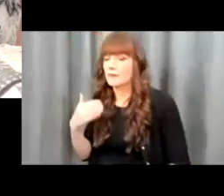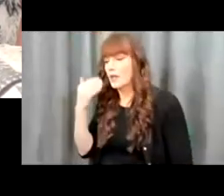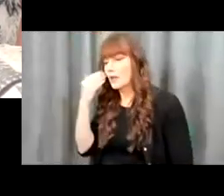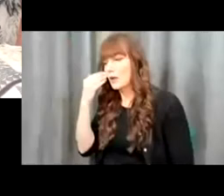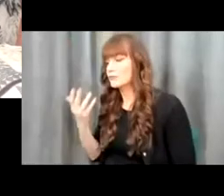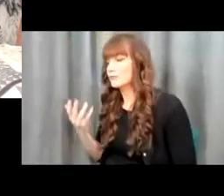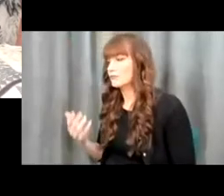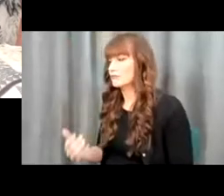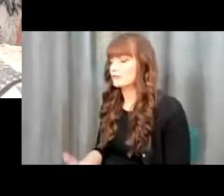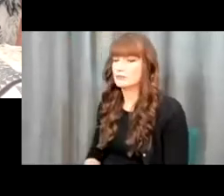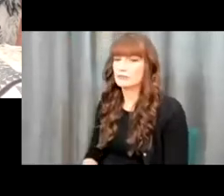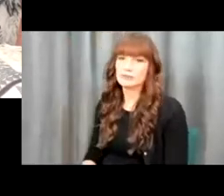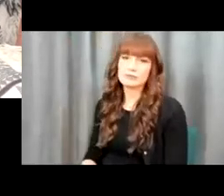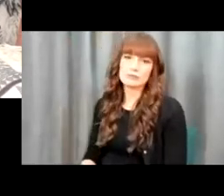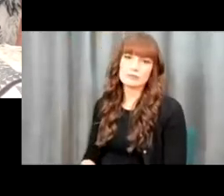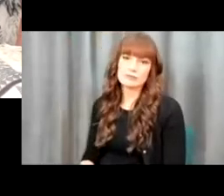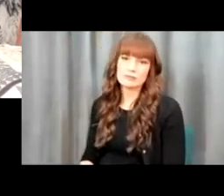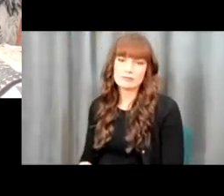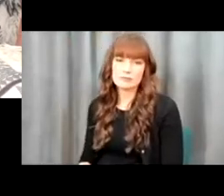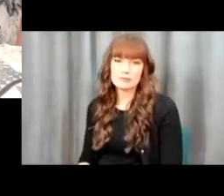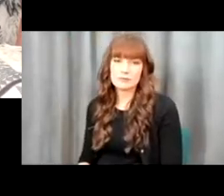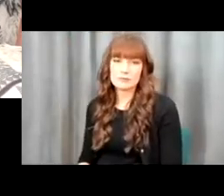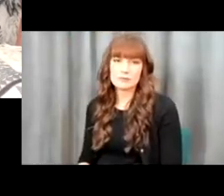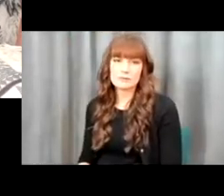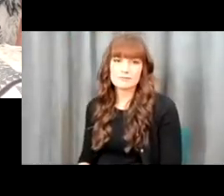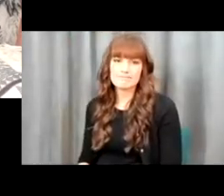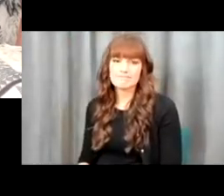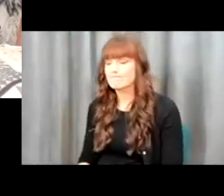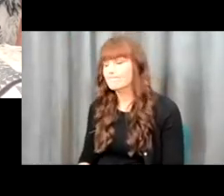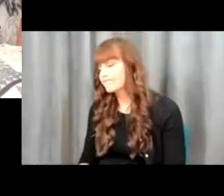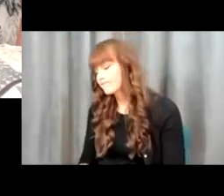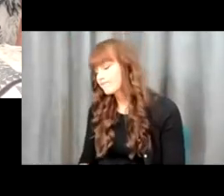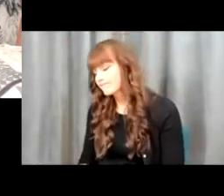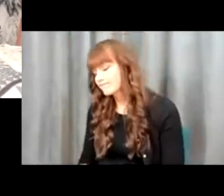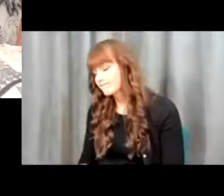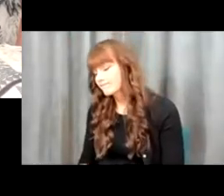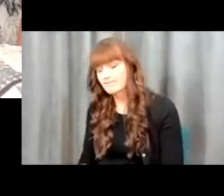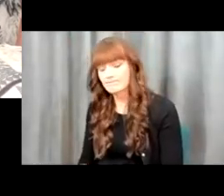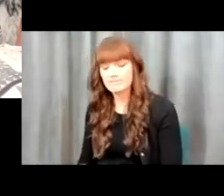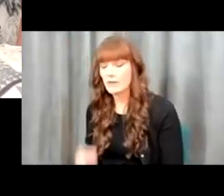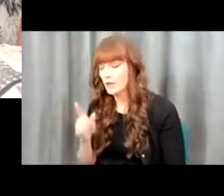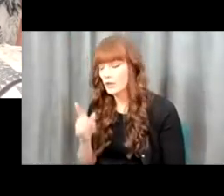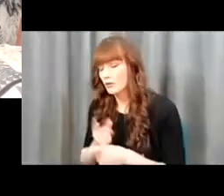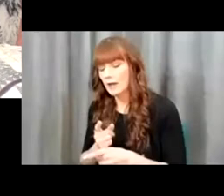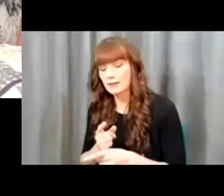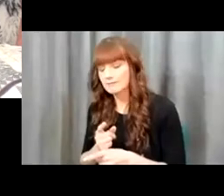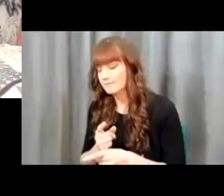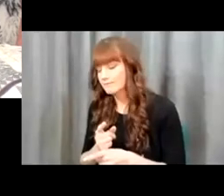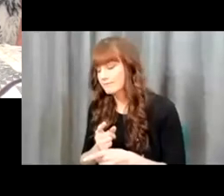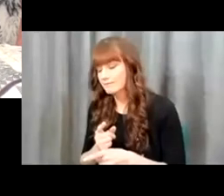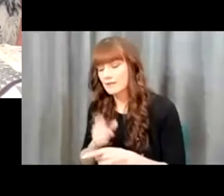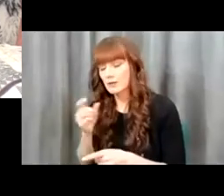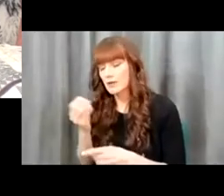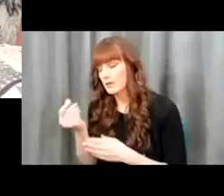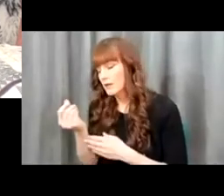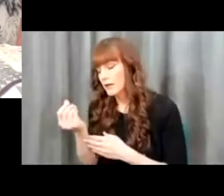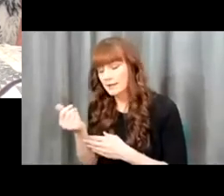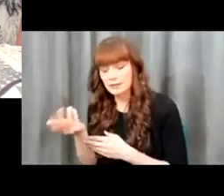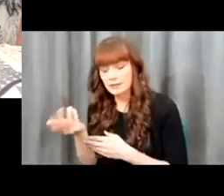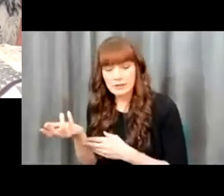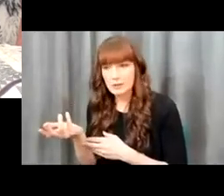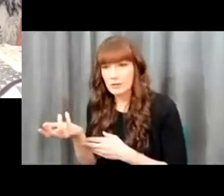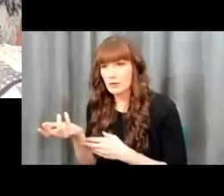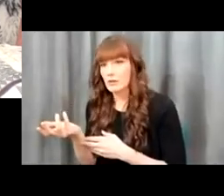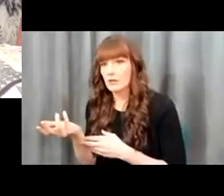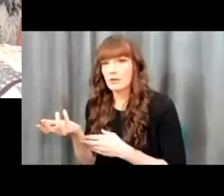But You're right. We need the cash, so